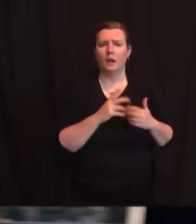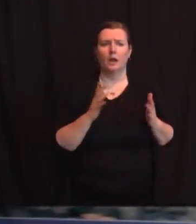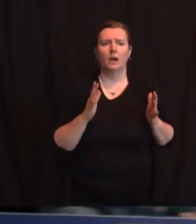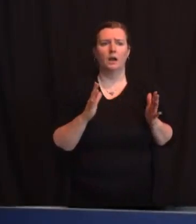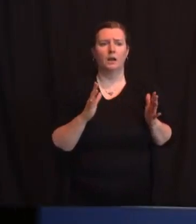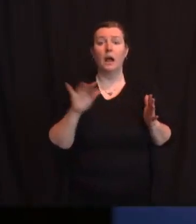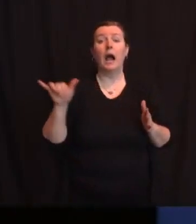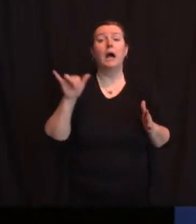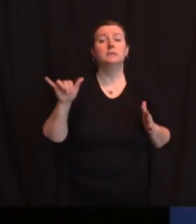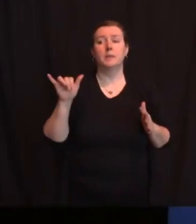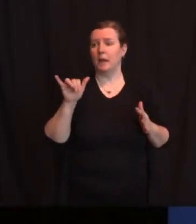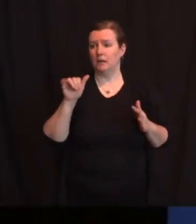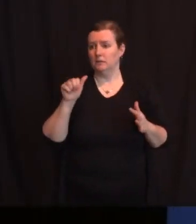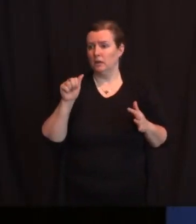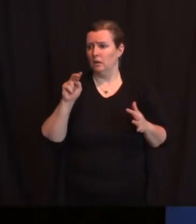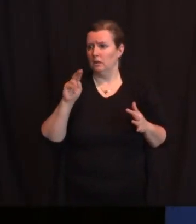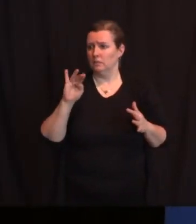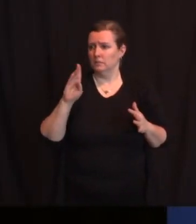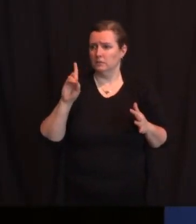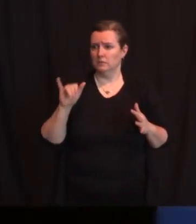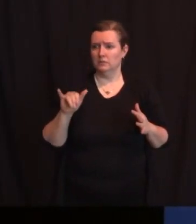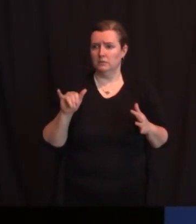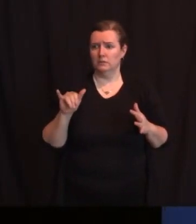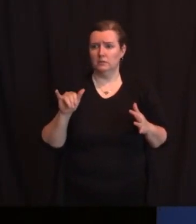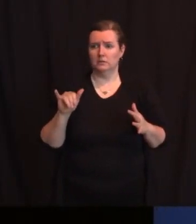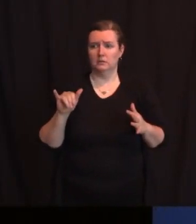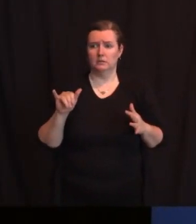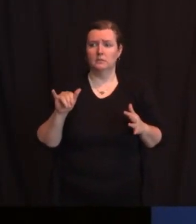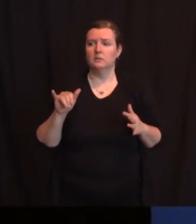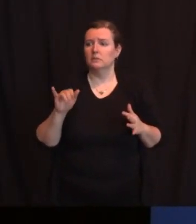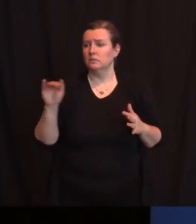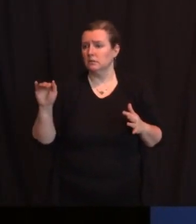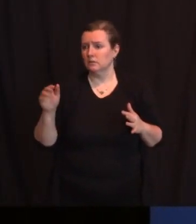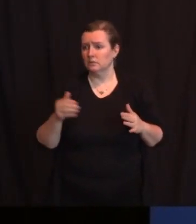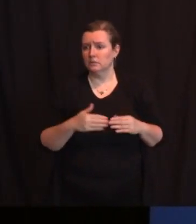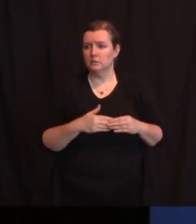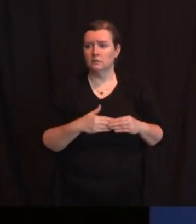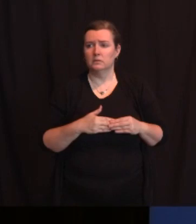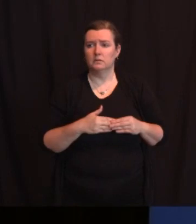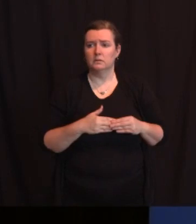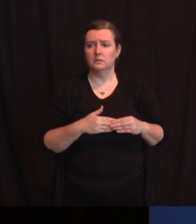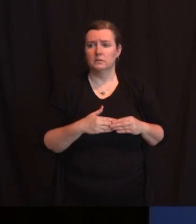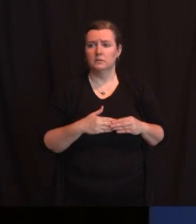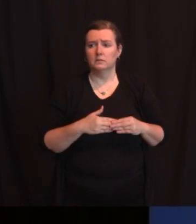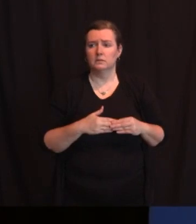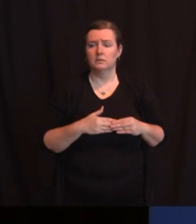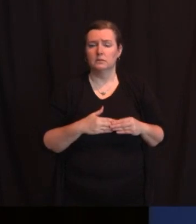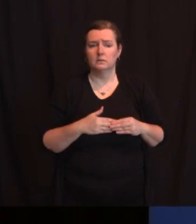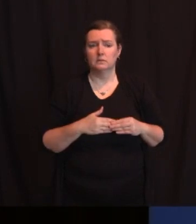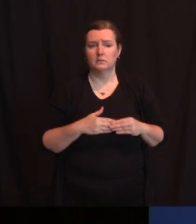Well, as everyone has alluded, what the antibody test can and cannot